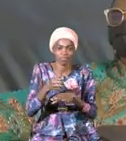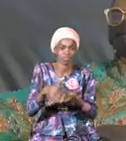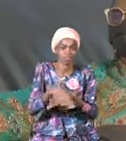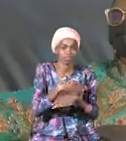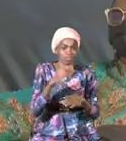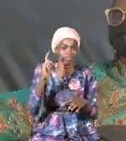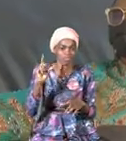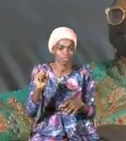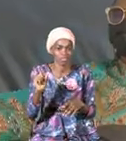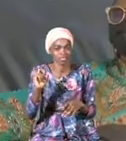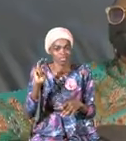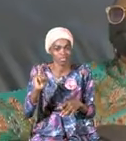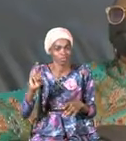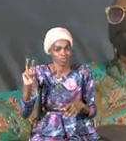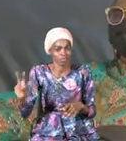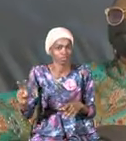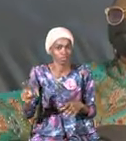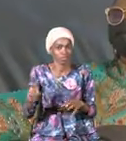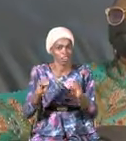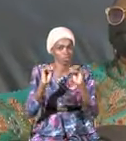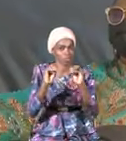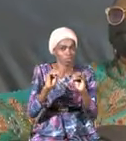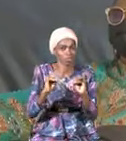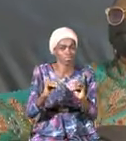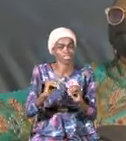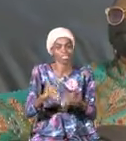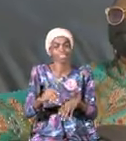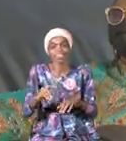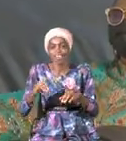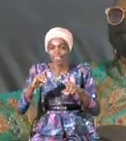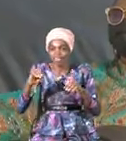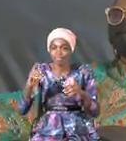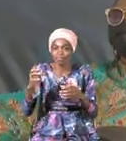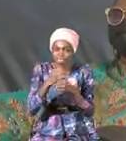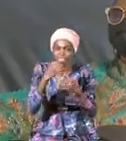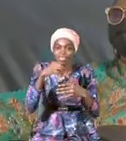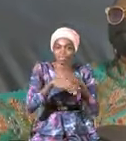take them to heart. Go over your notes again.